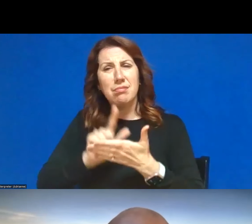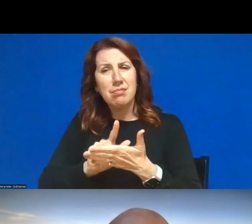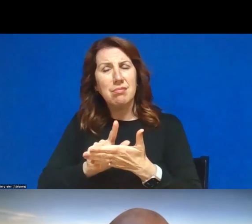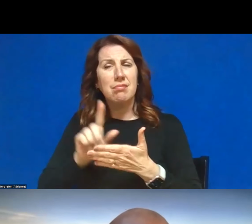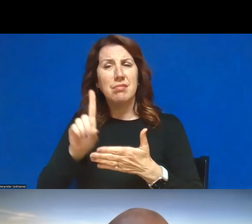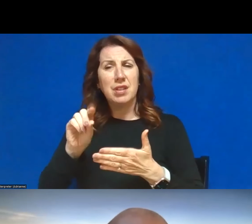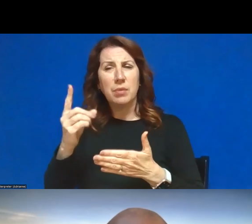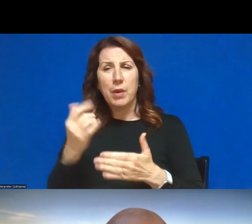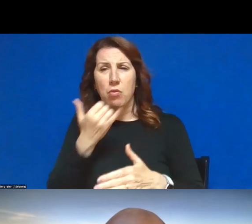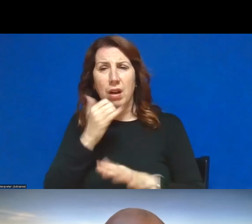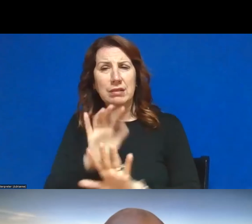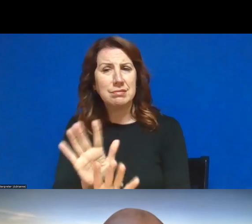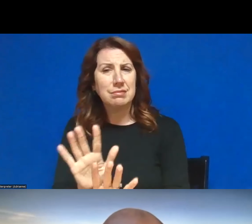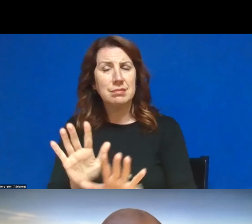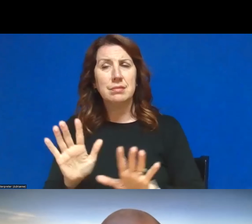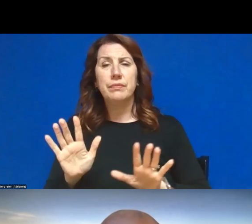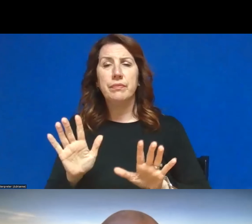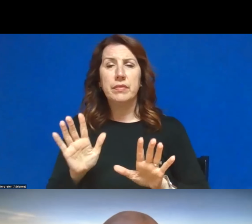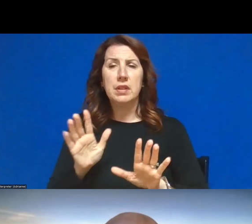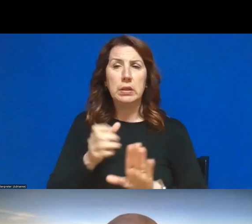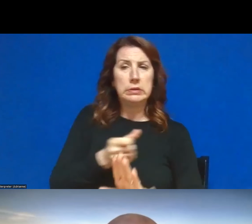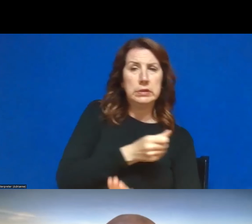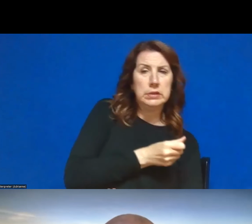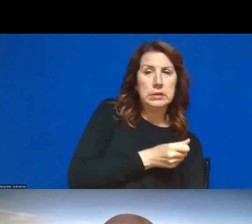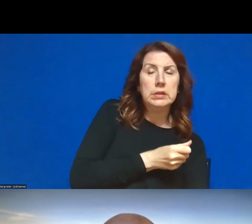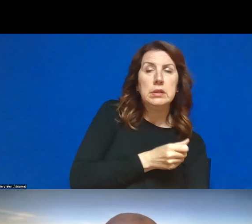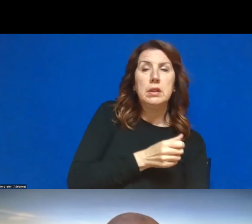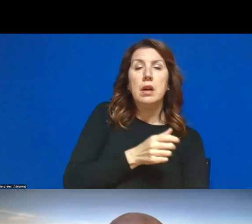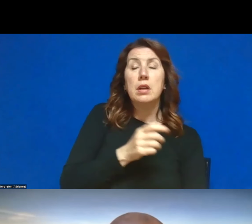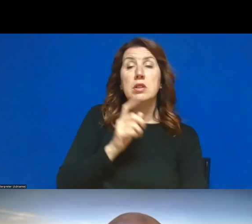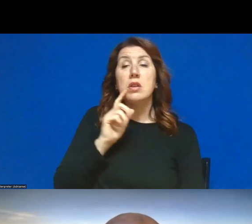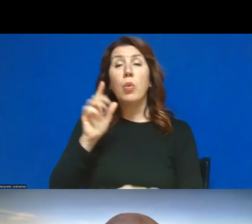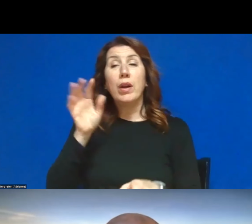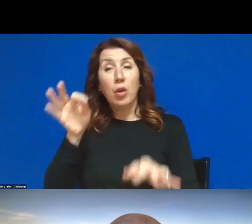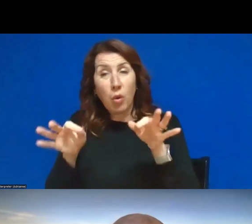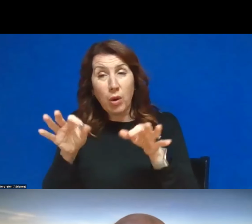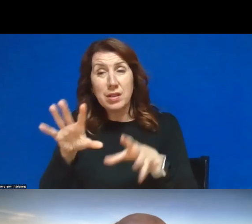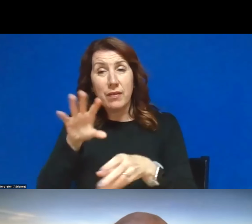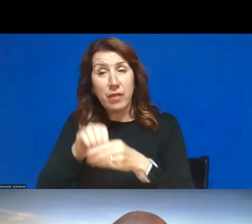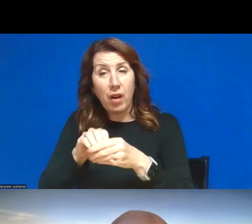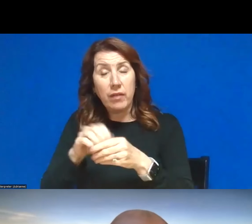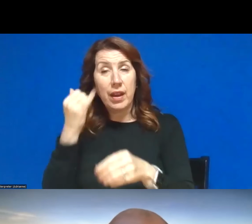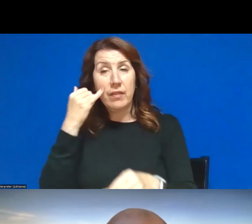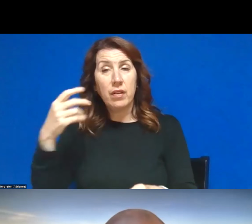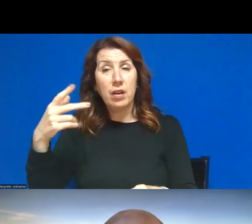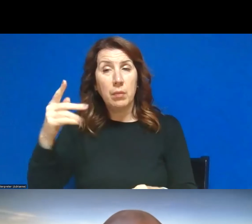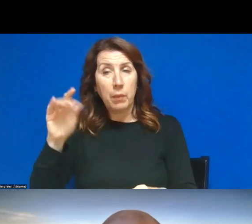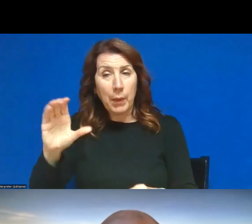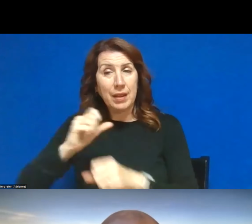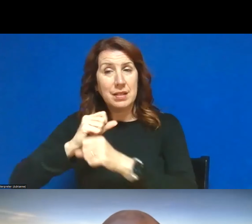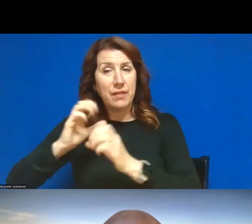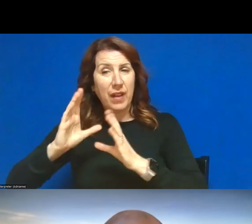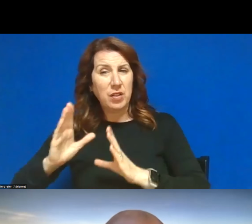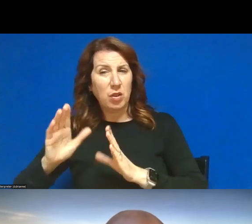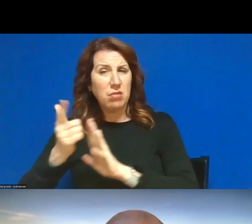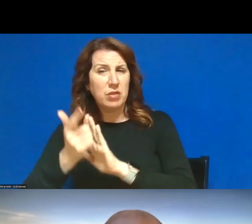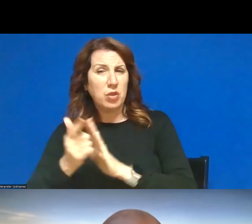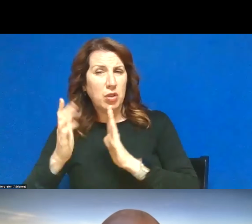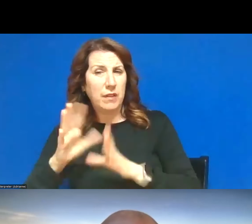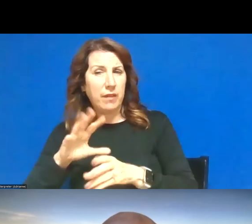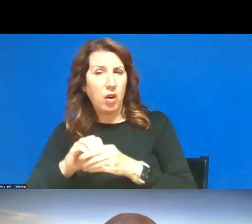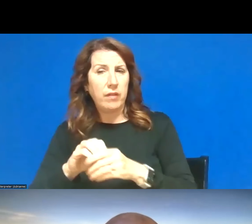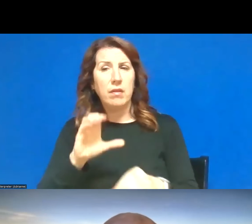crimes. And so when courts are involved, and if a public defender is going to be involved, if the civil court's going to be involved,